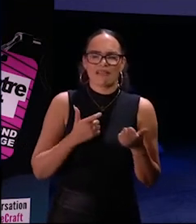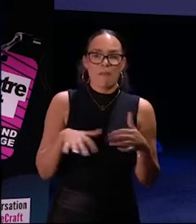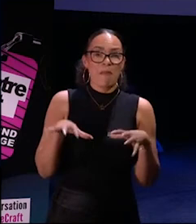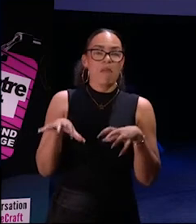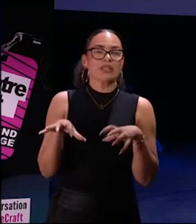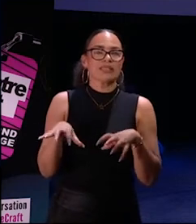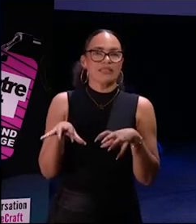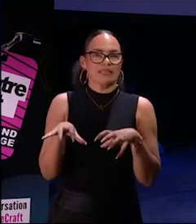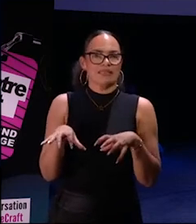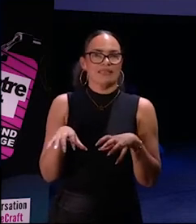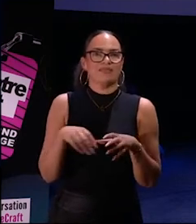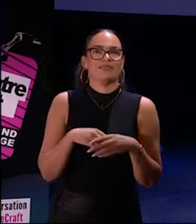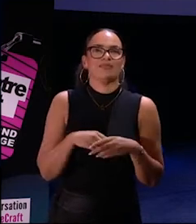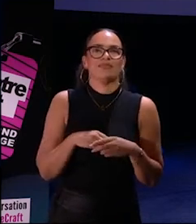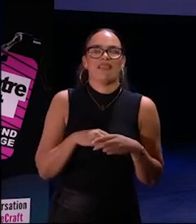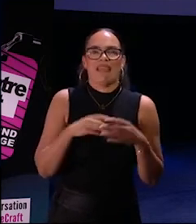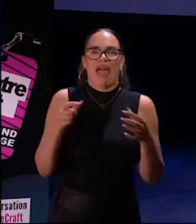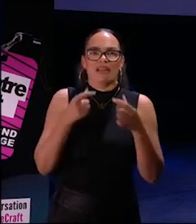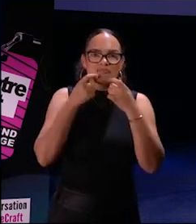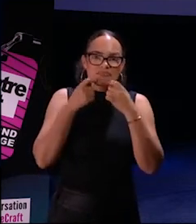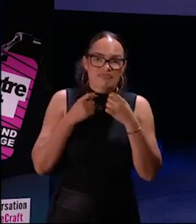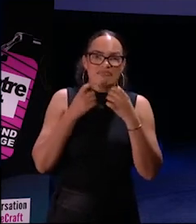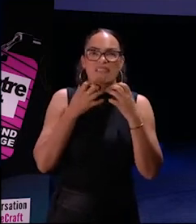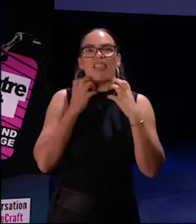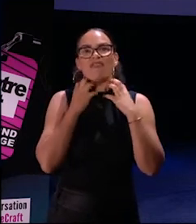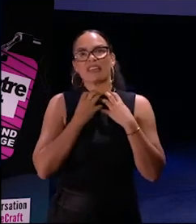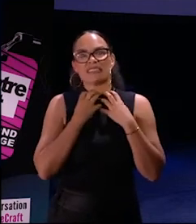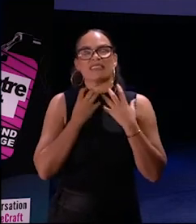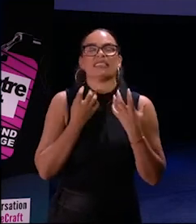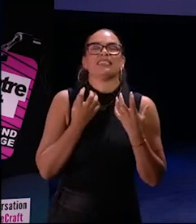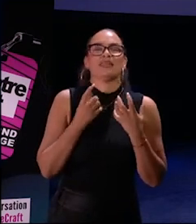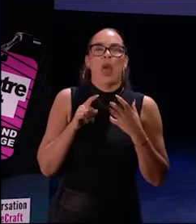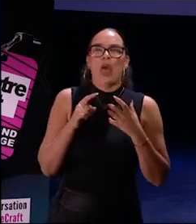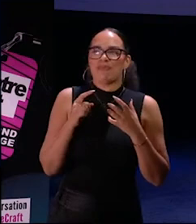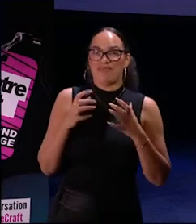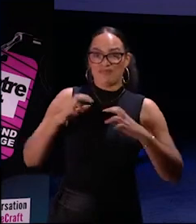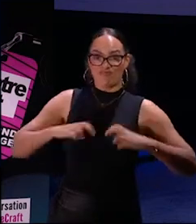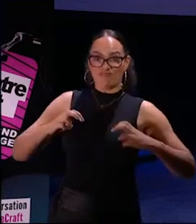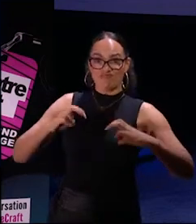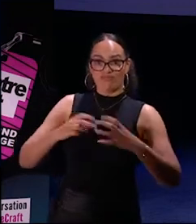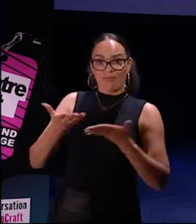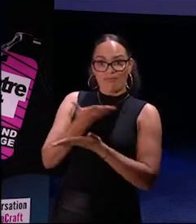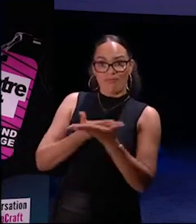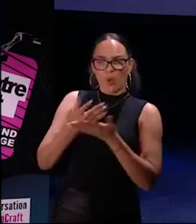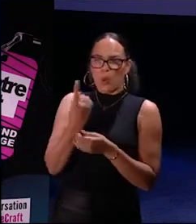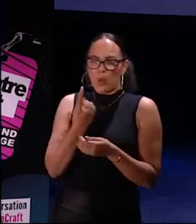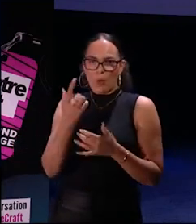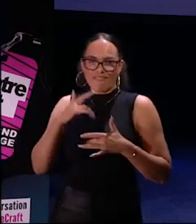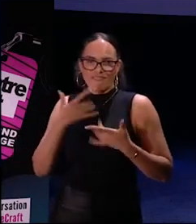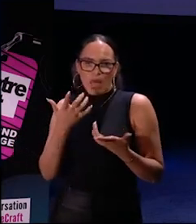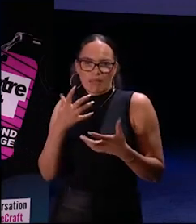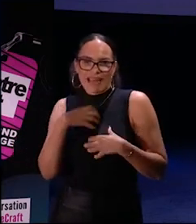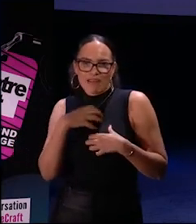Dracula. And they're all sat in a pub chatting about who's the scariest, basically, and they all tell you their own ghost